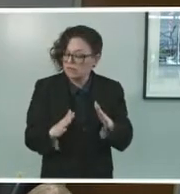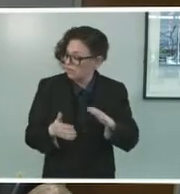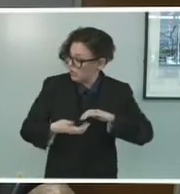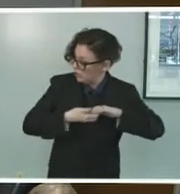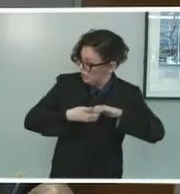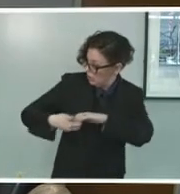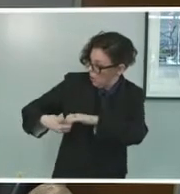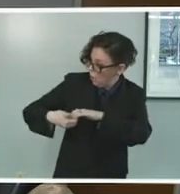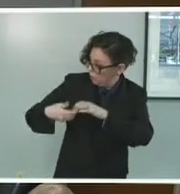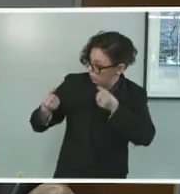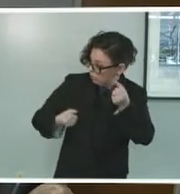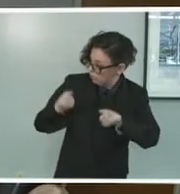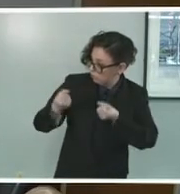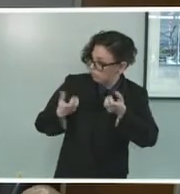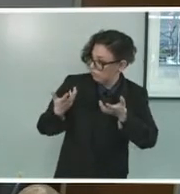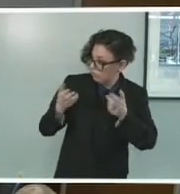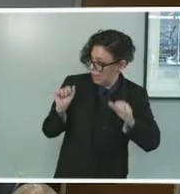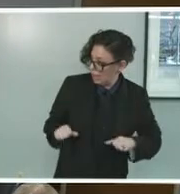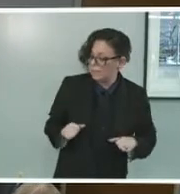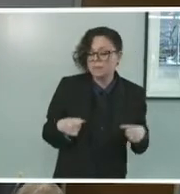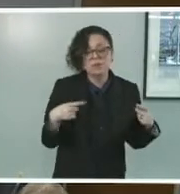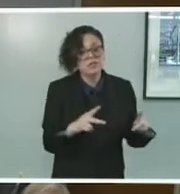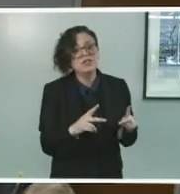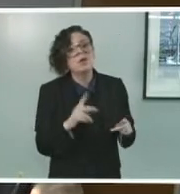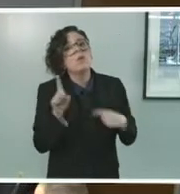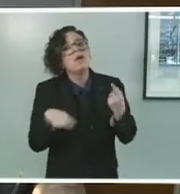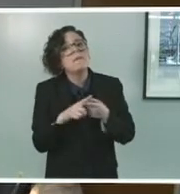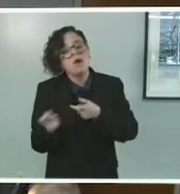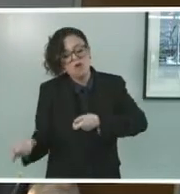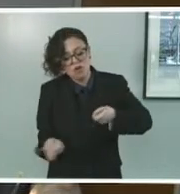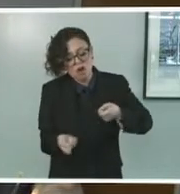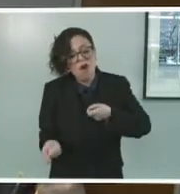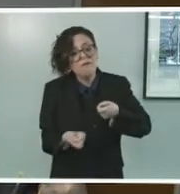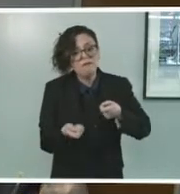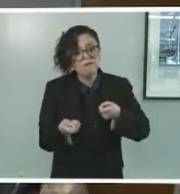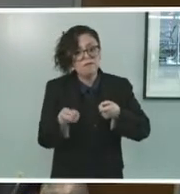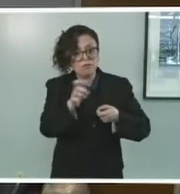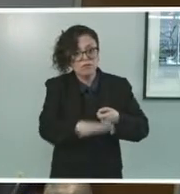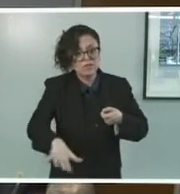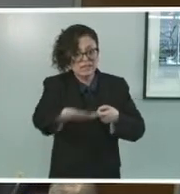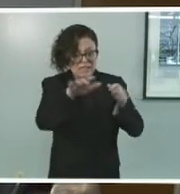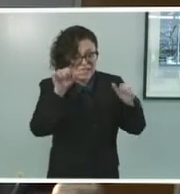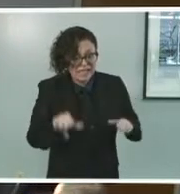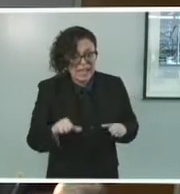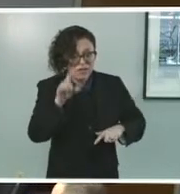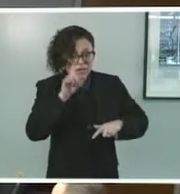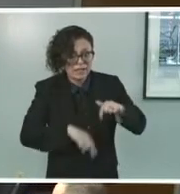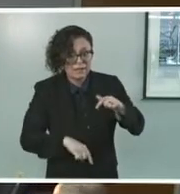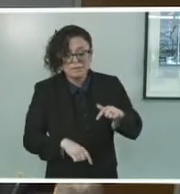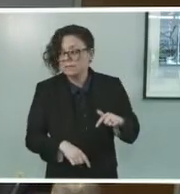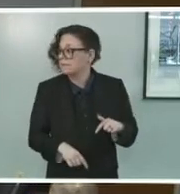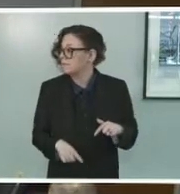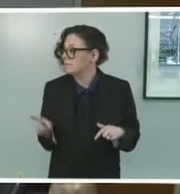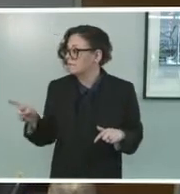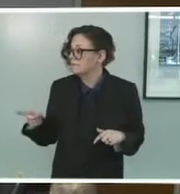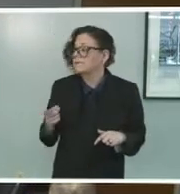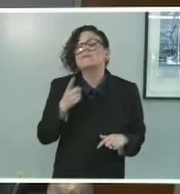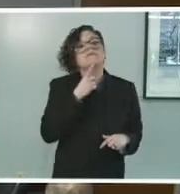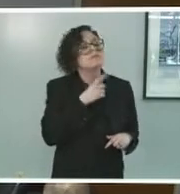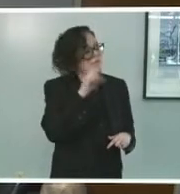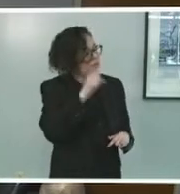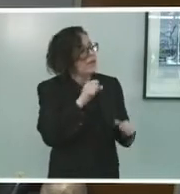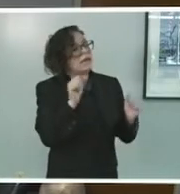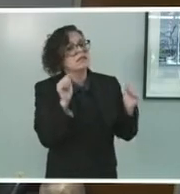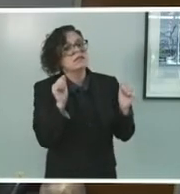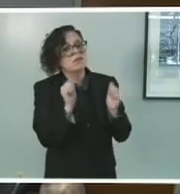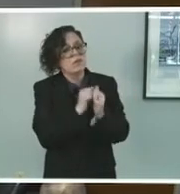same. Permissible, yes. Golf courses, can golf courses continue to stay open? Yes, with proper social distancing. Because